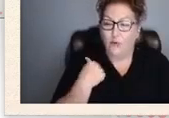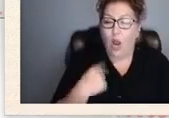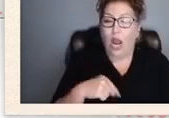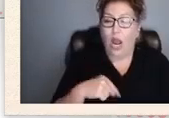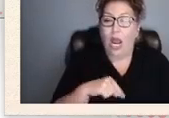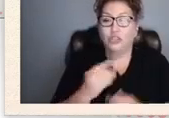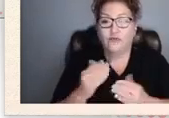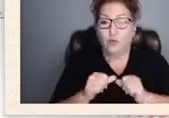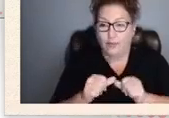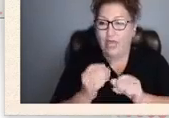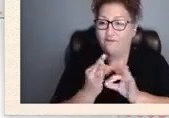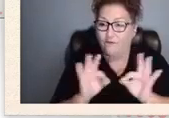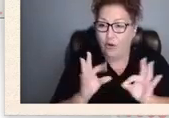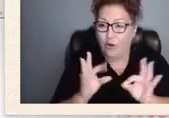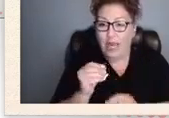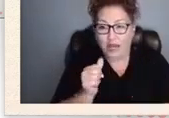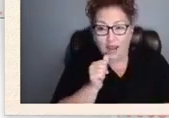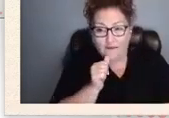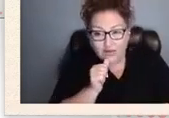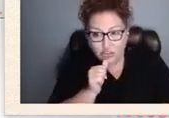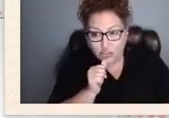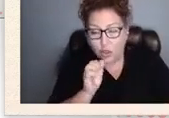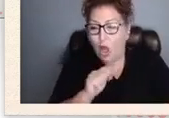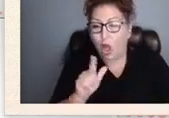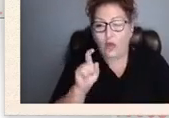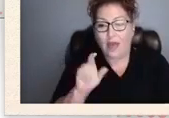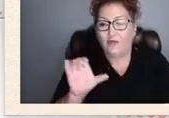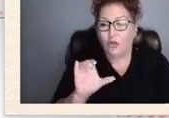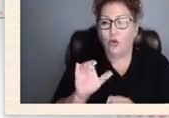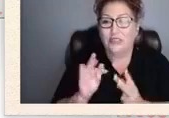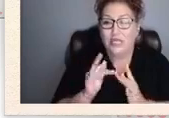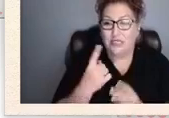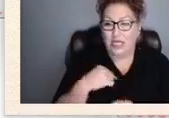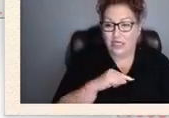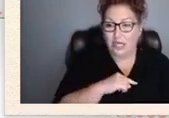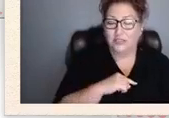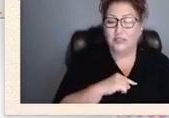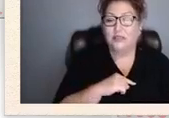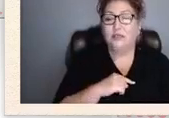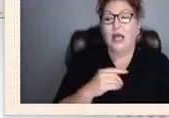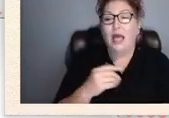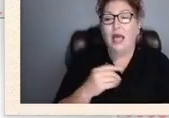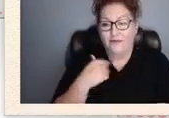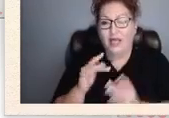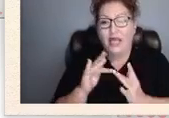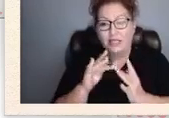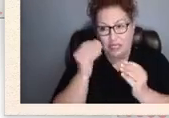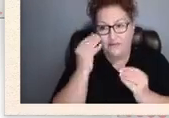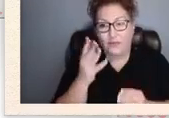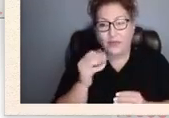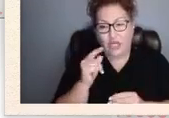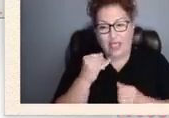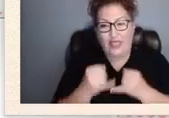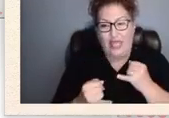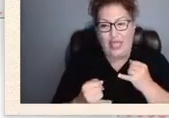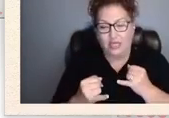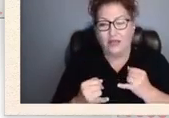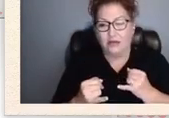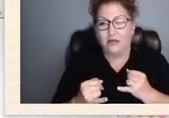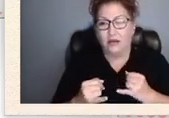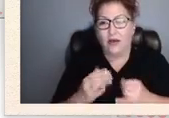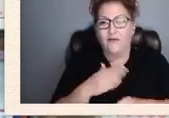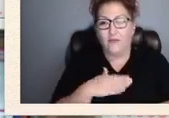free and confidential. All you have to do is contact us. And I have the contact information at the end of my